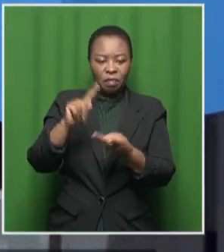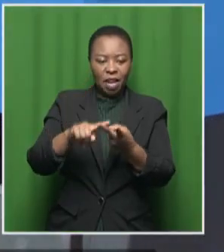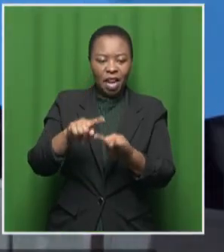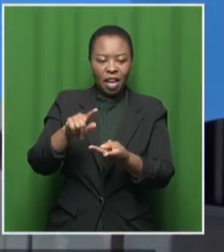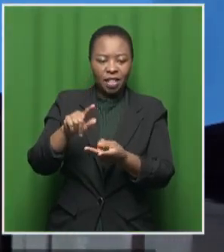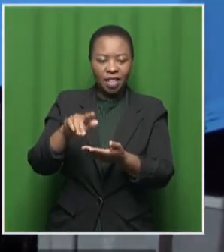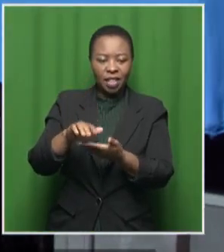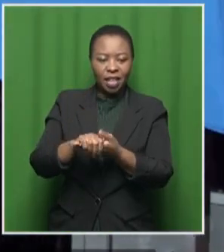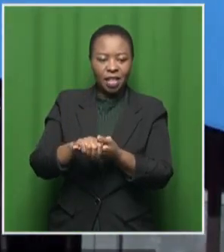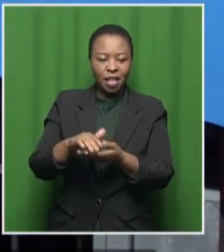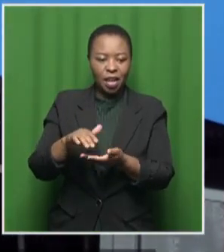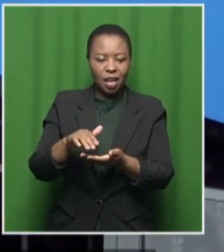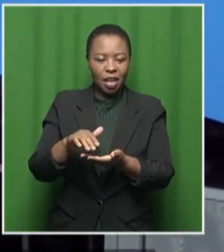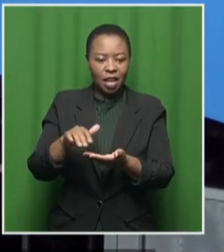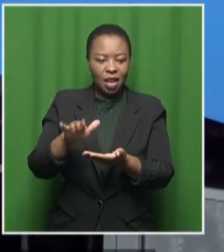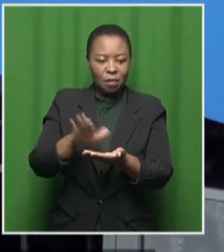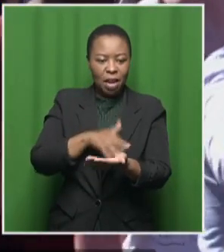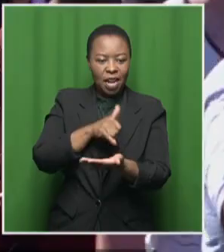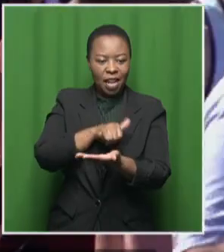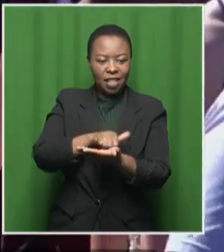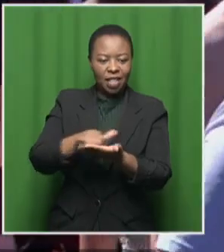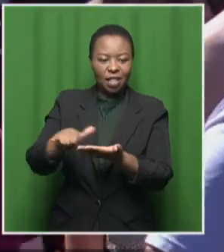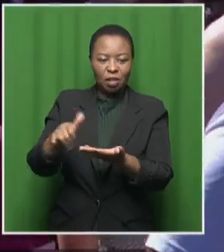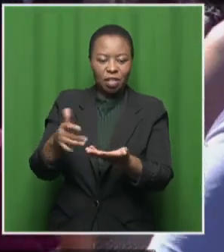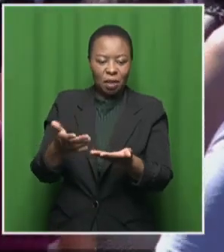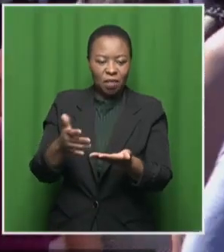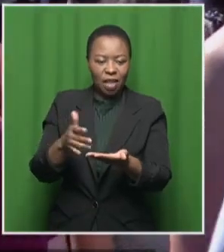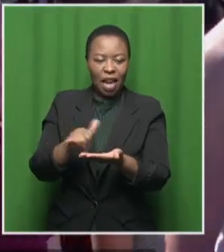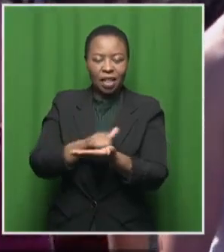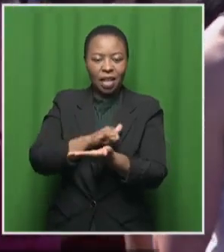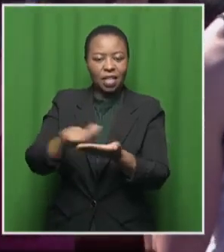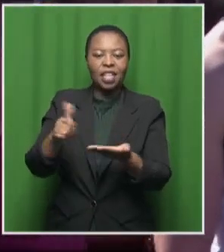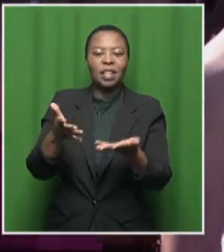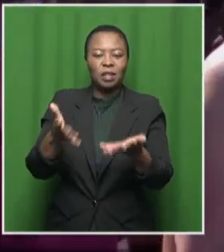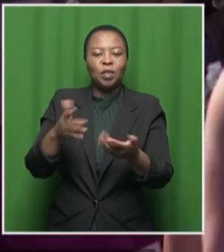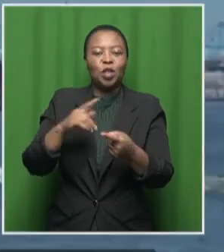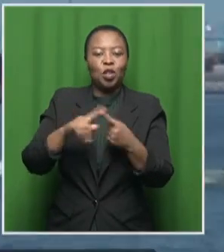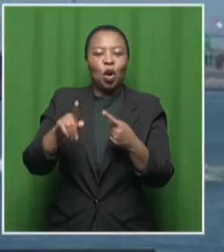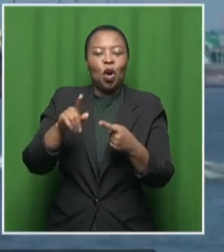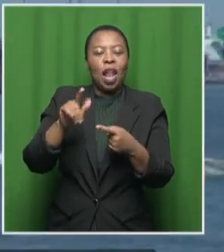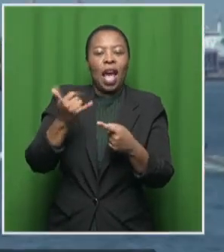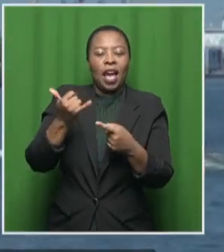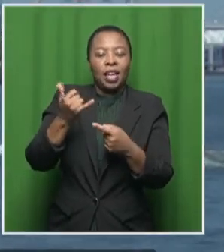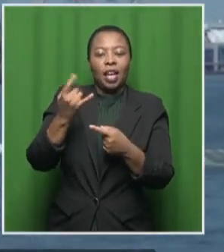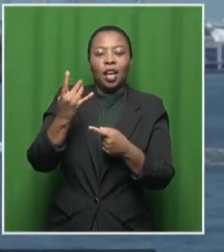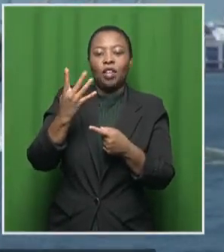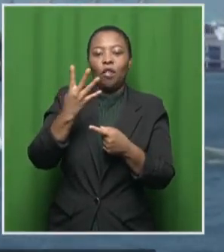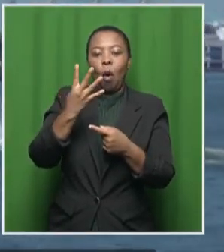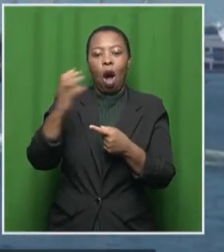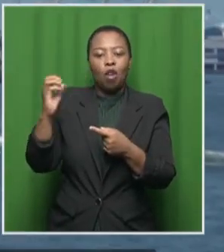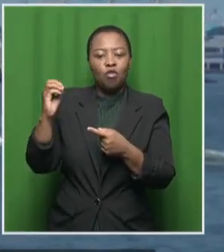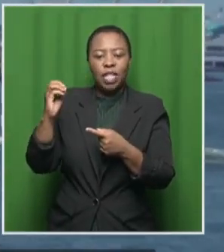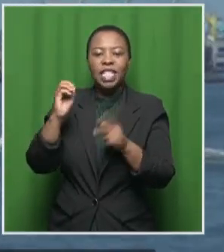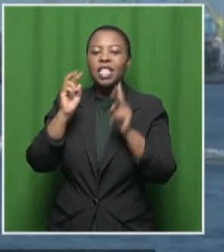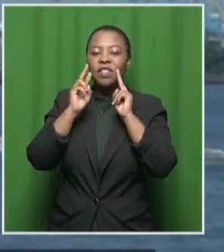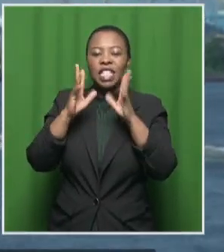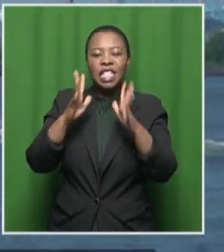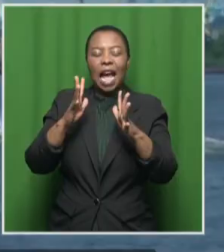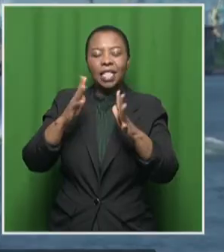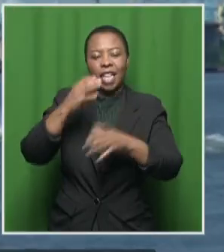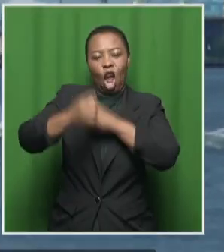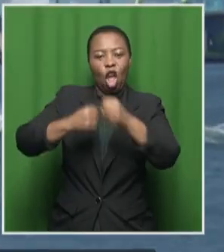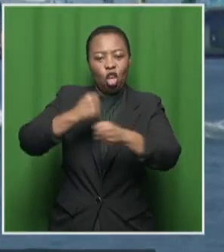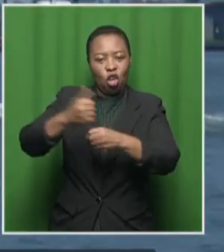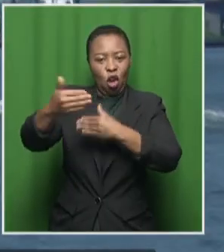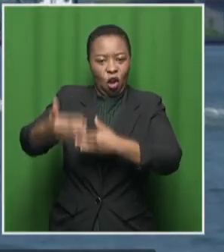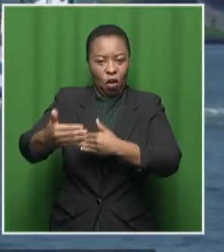for our short ferry ride to Liberty Island, which receives around 4 million visitors annually. When people